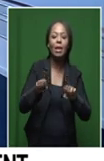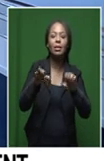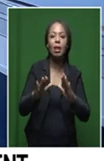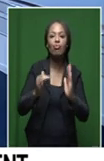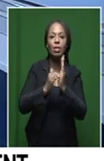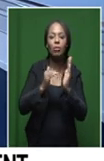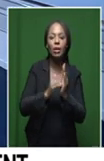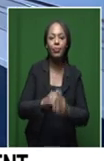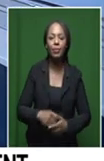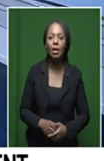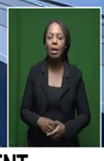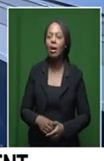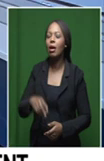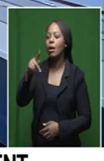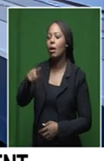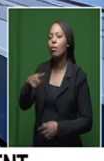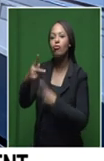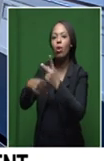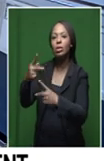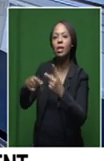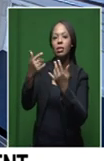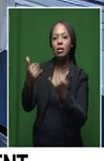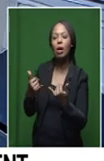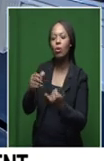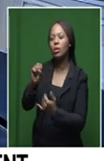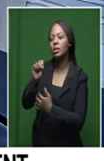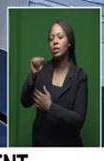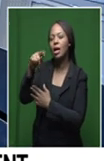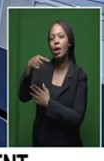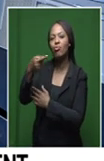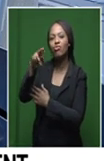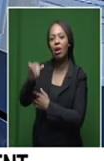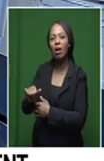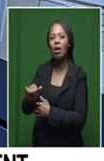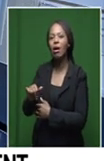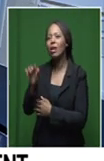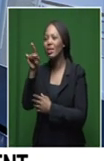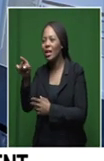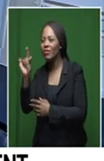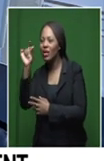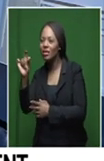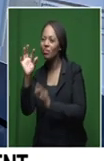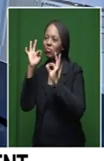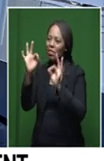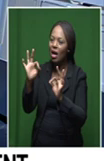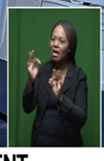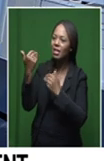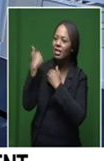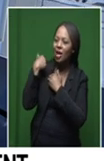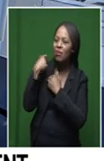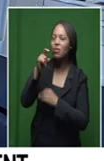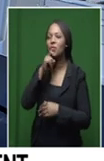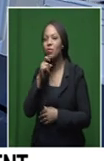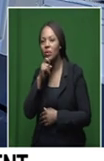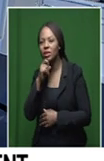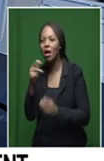SAPRA, the process that goes into saying that this vaccine is now eligible or can be used, is safe to use in these